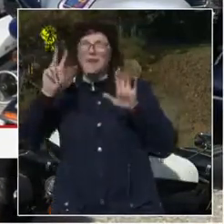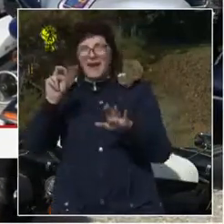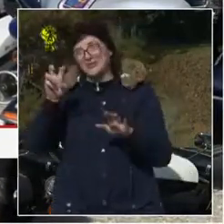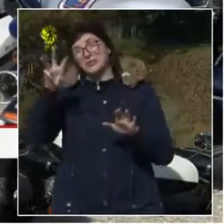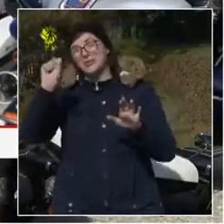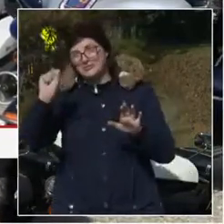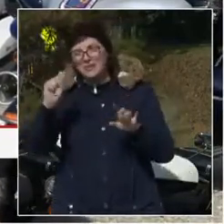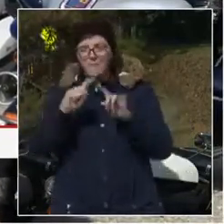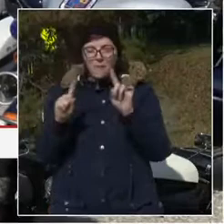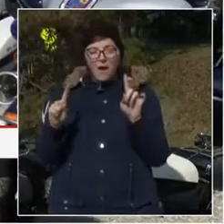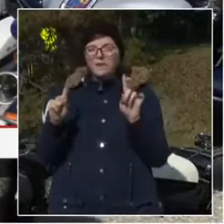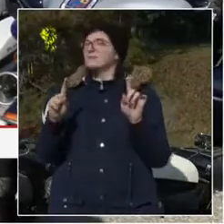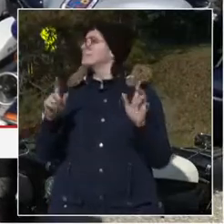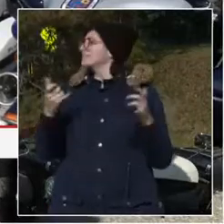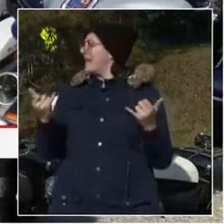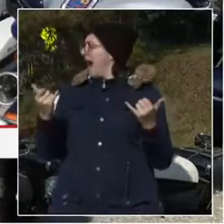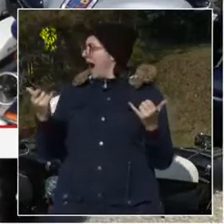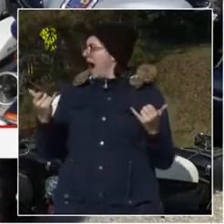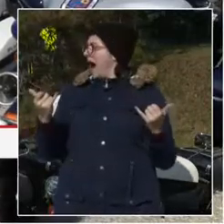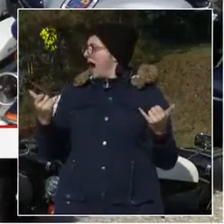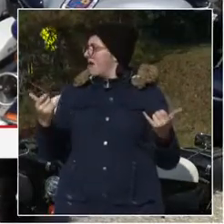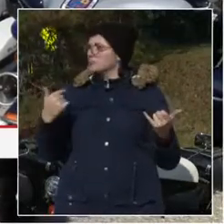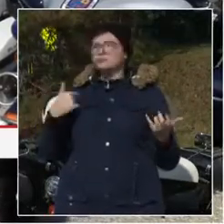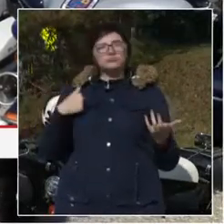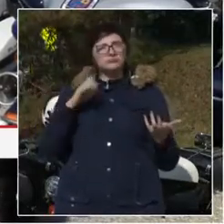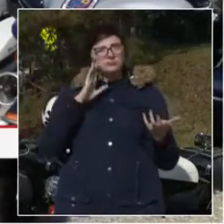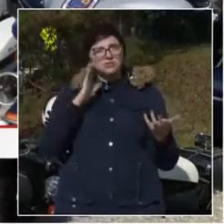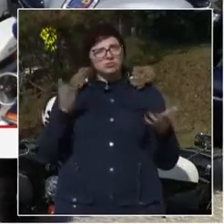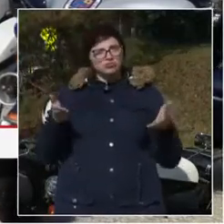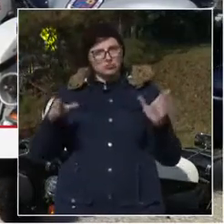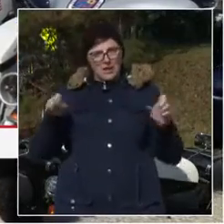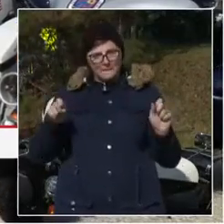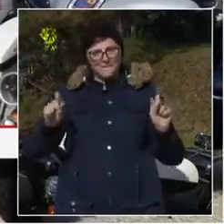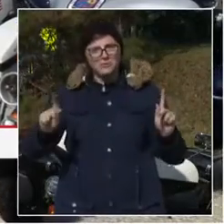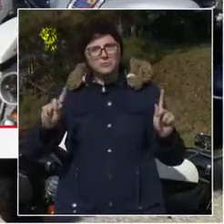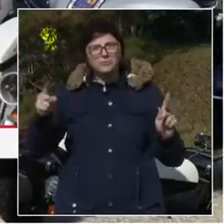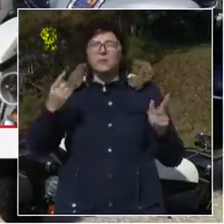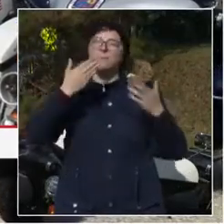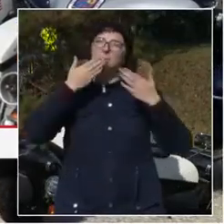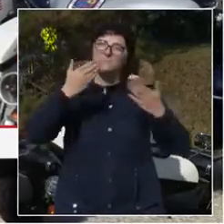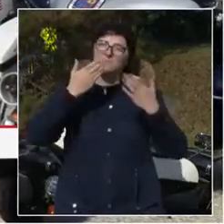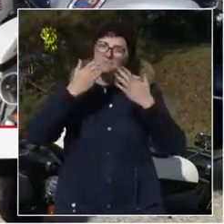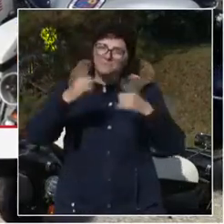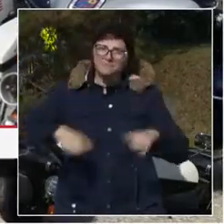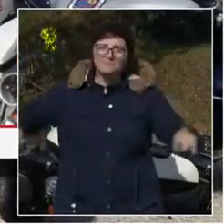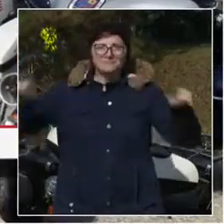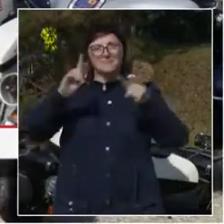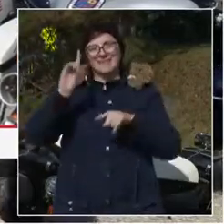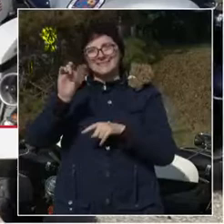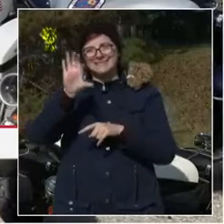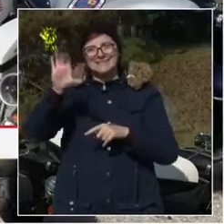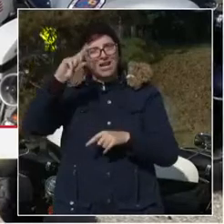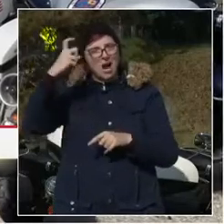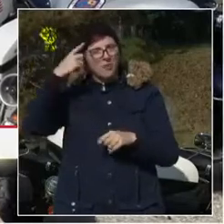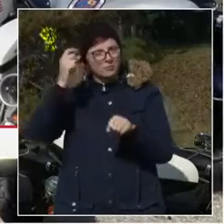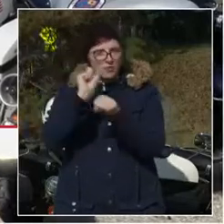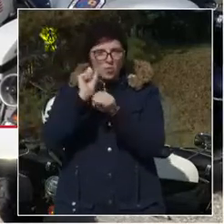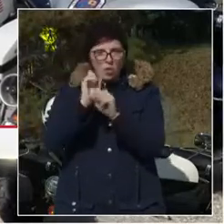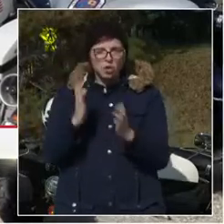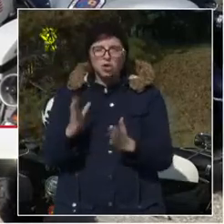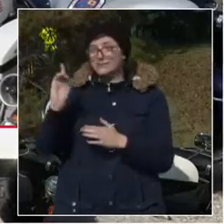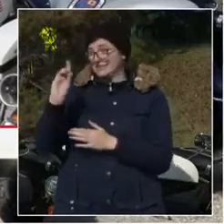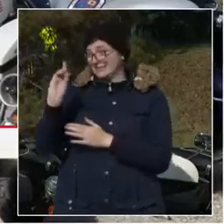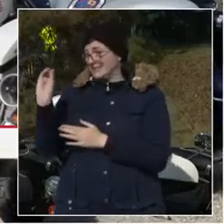but I will take the opportunity now to just thank all of the DC government workers at